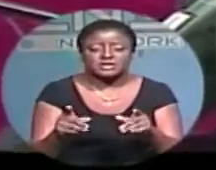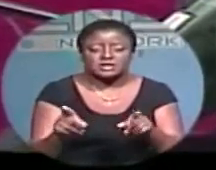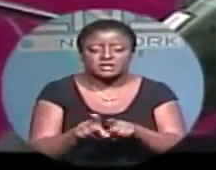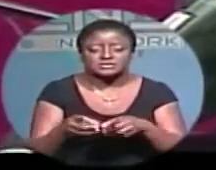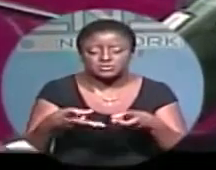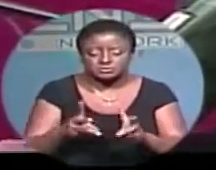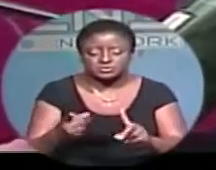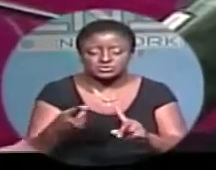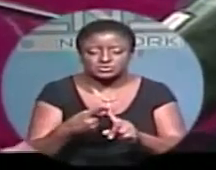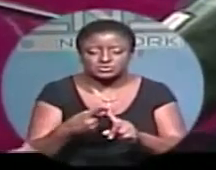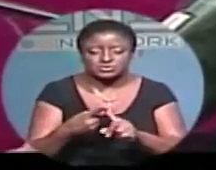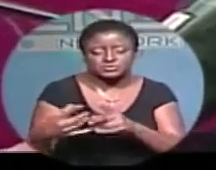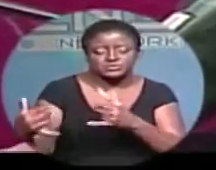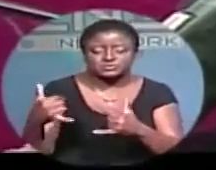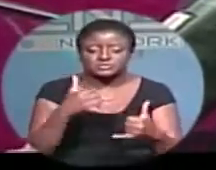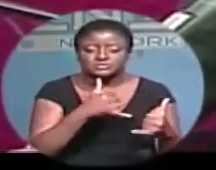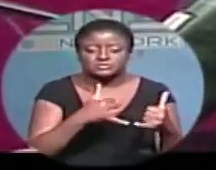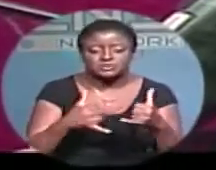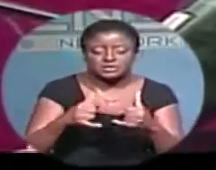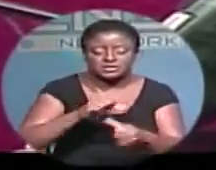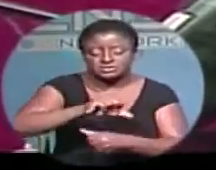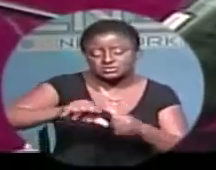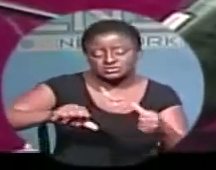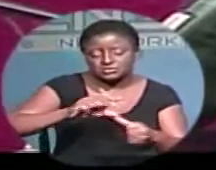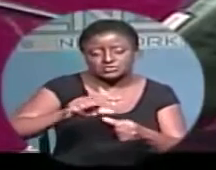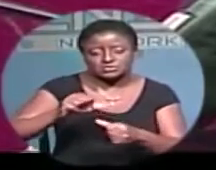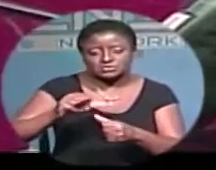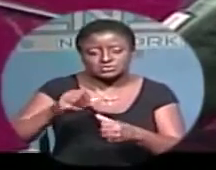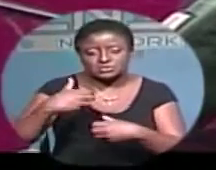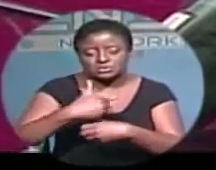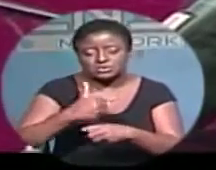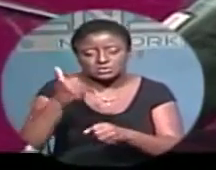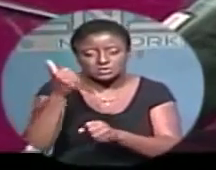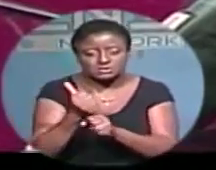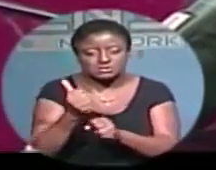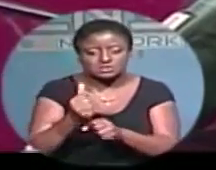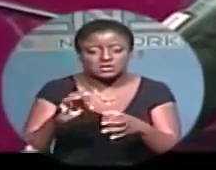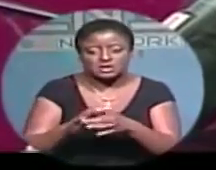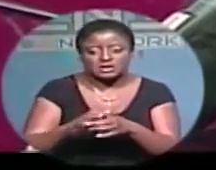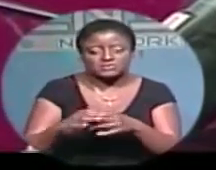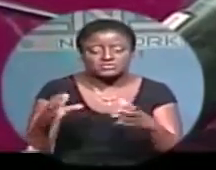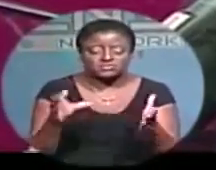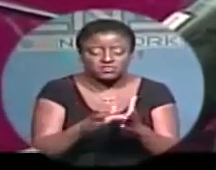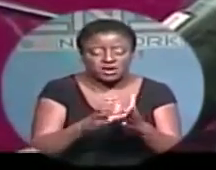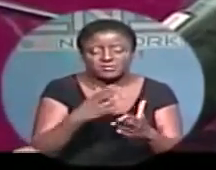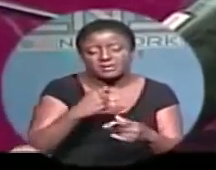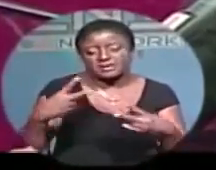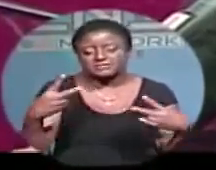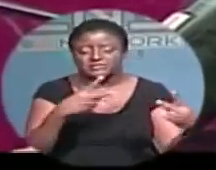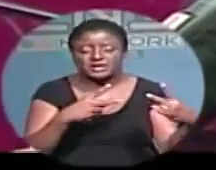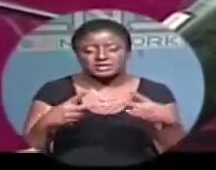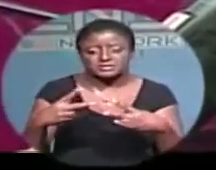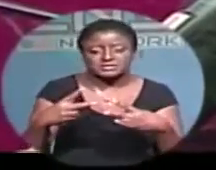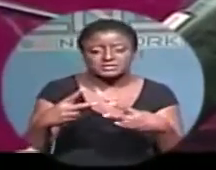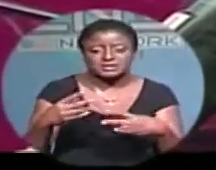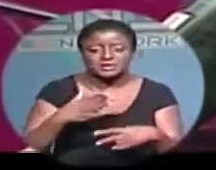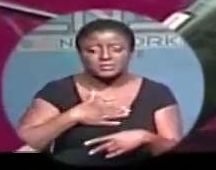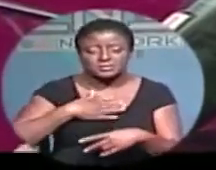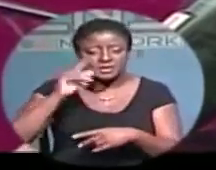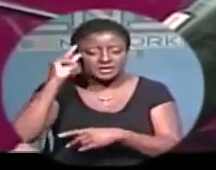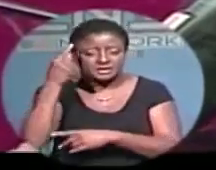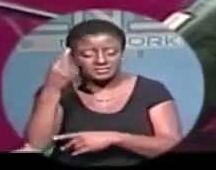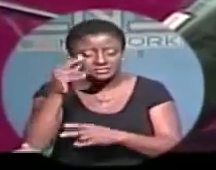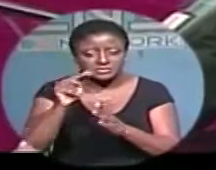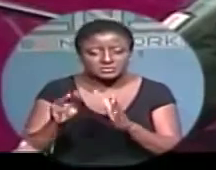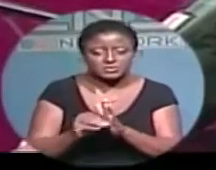the underlying social causes of crime and violence. My government will establish an